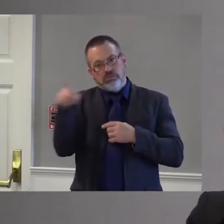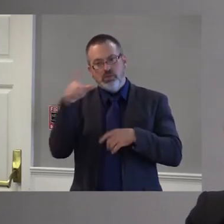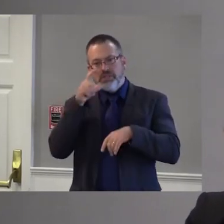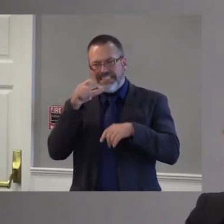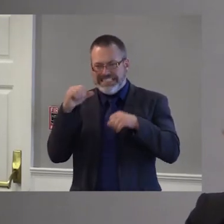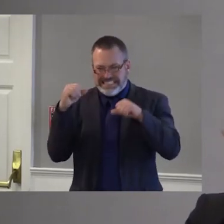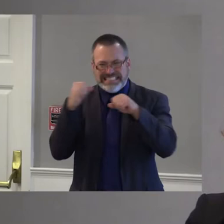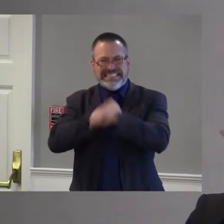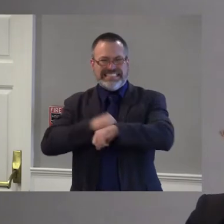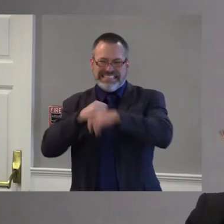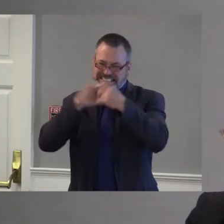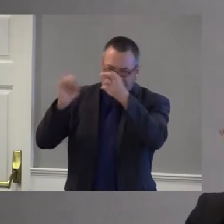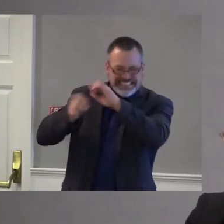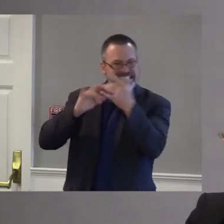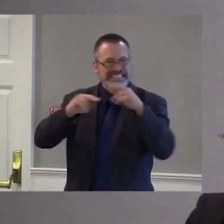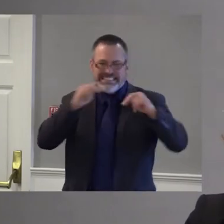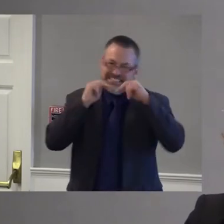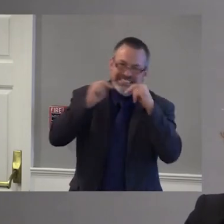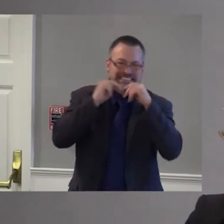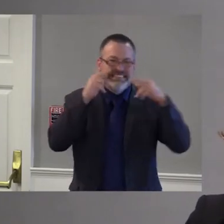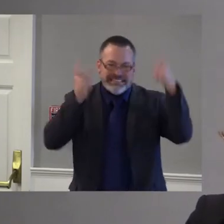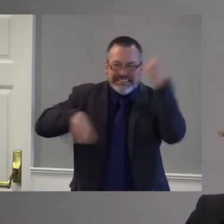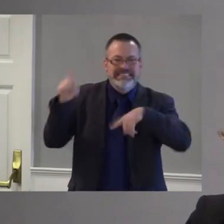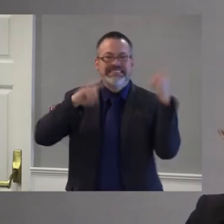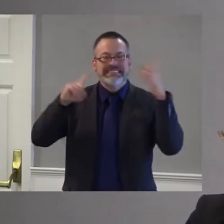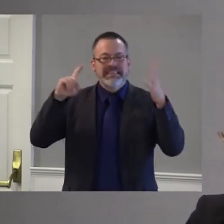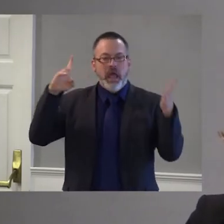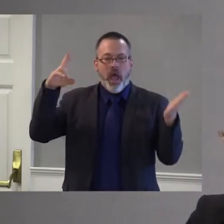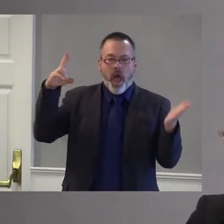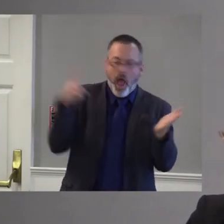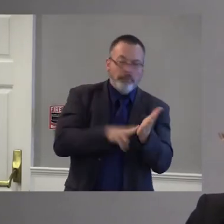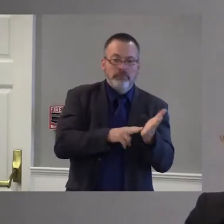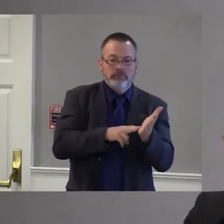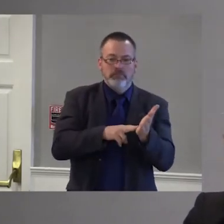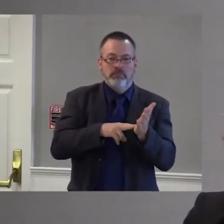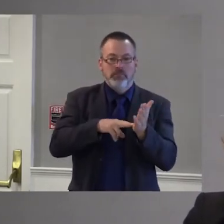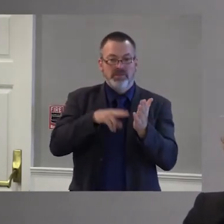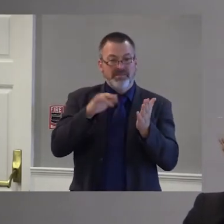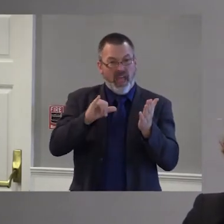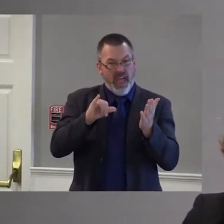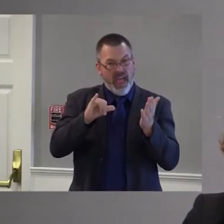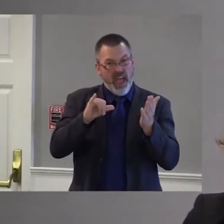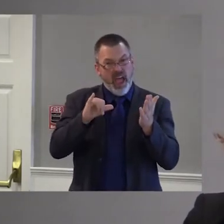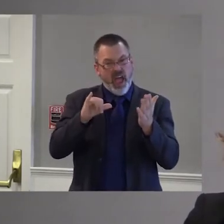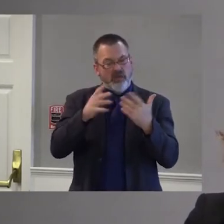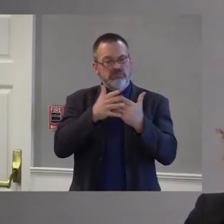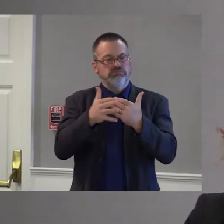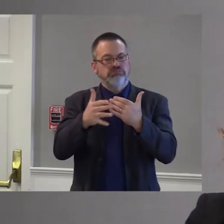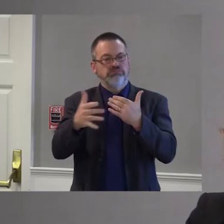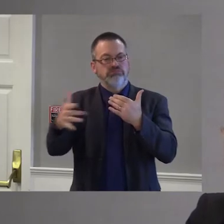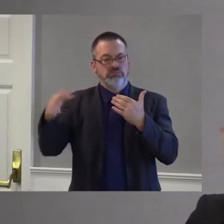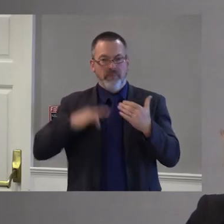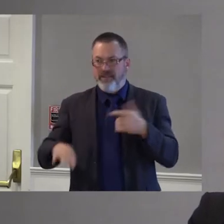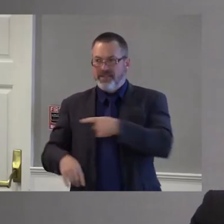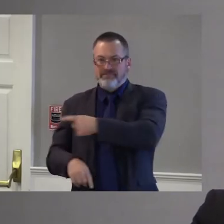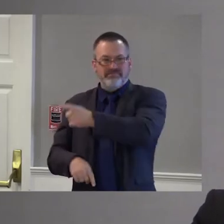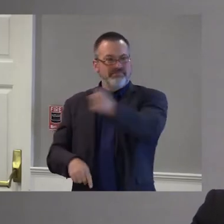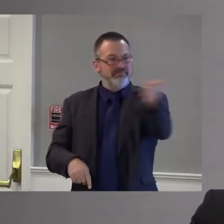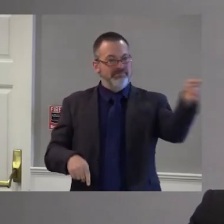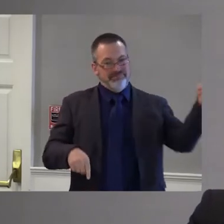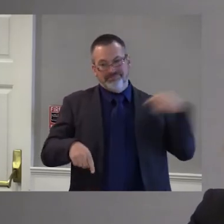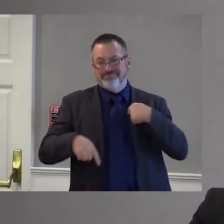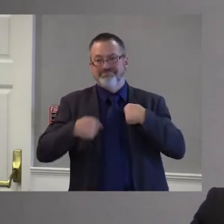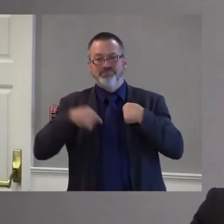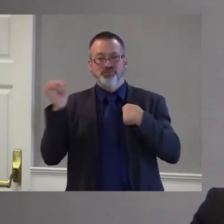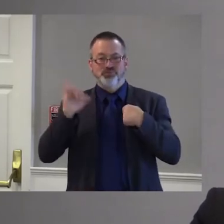strive toward a better future for all Vermonters who have a disability. So thank you again for the opportunity to join on this great